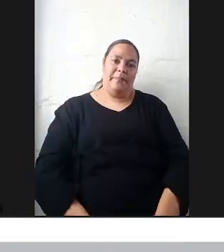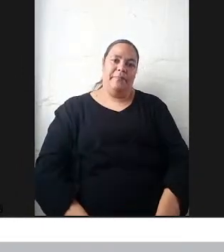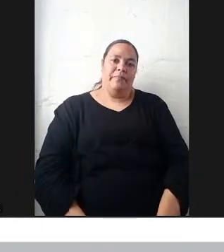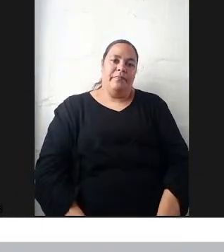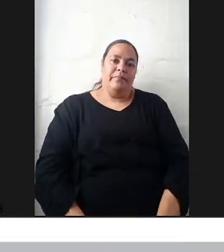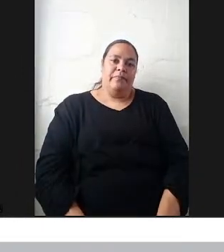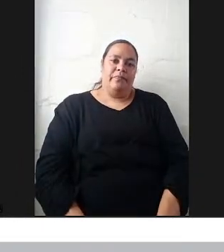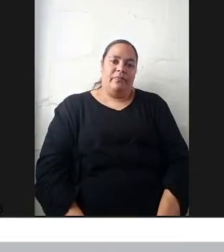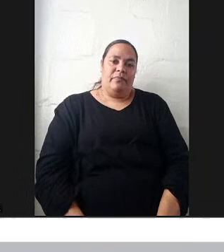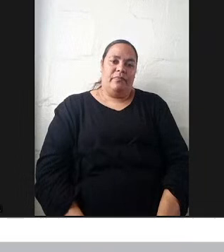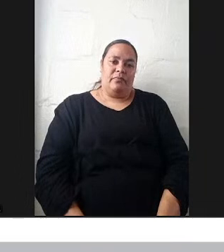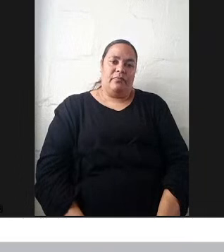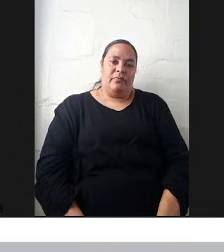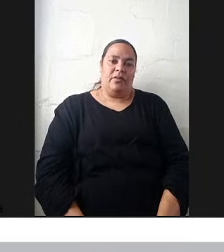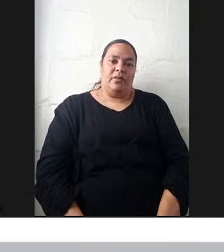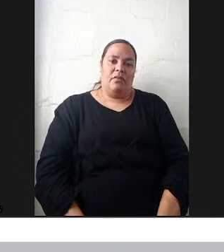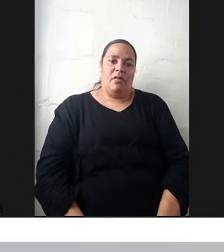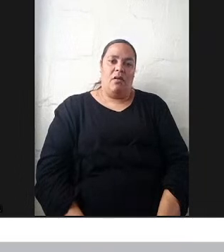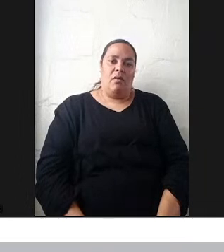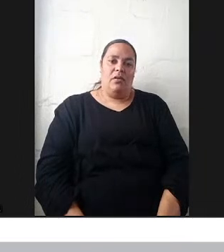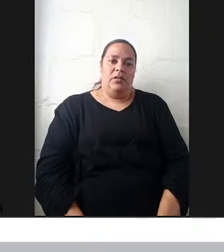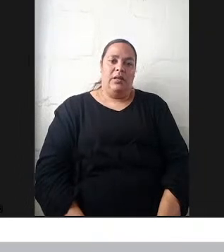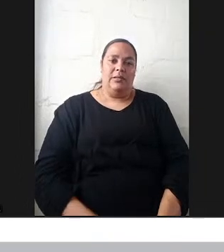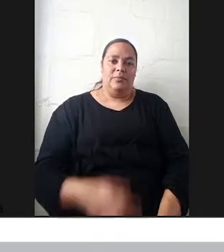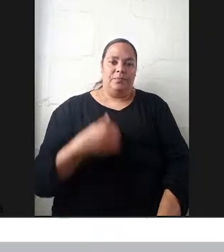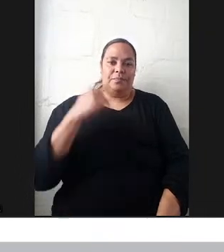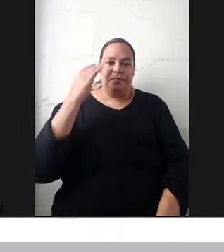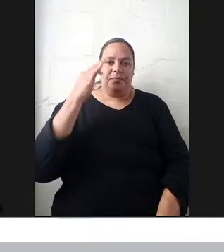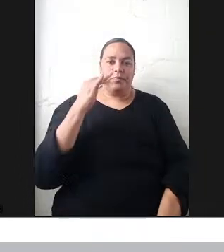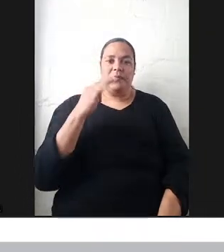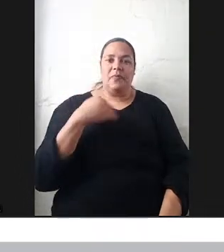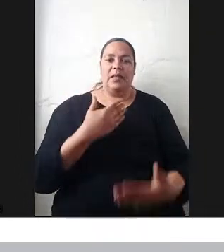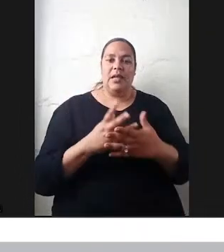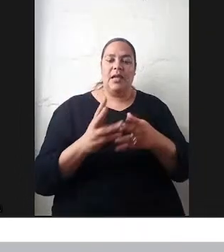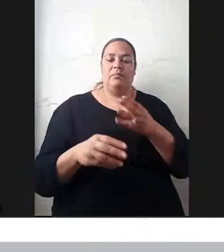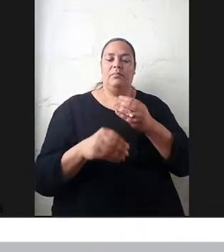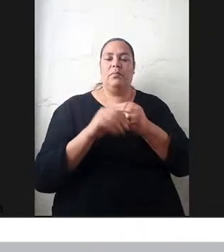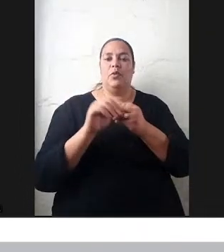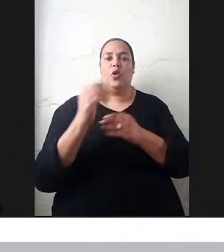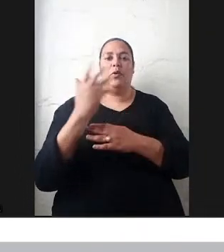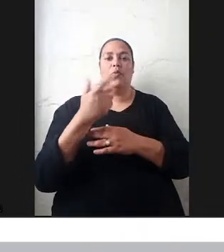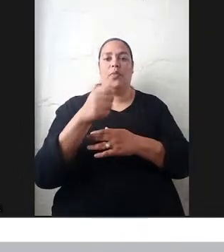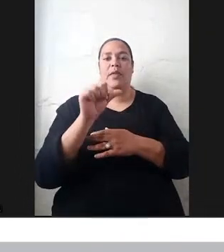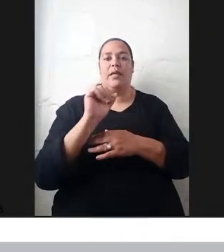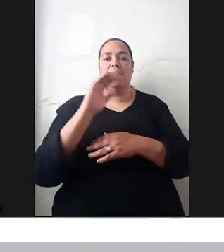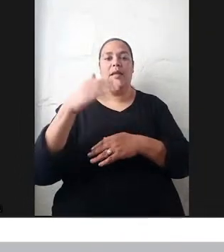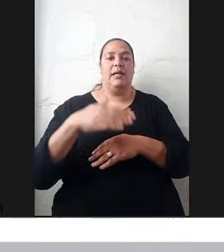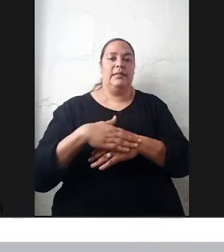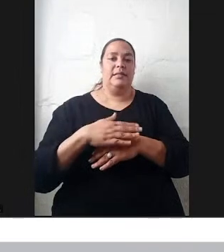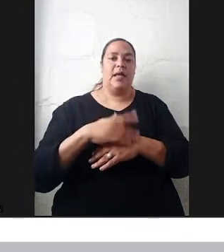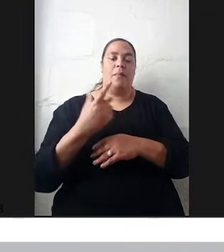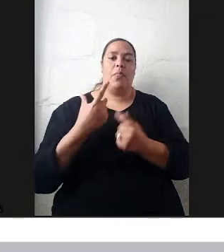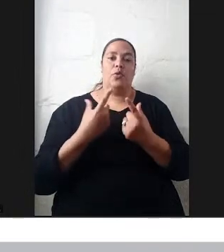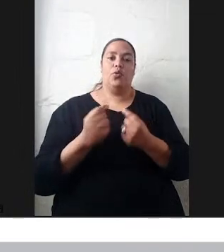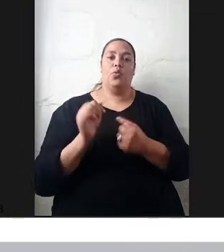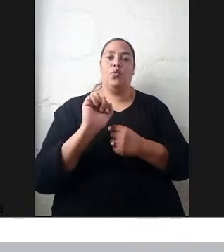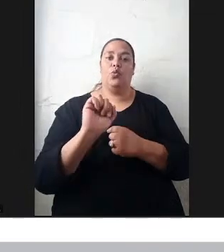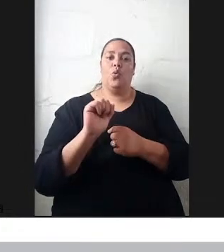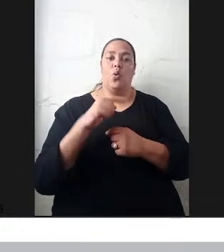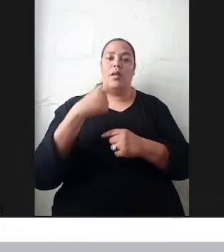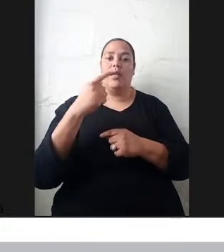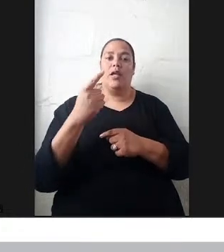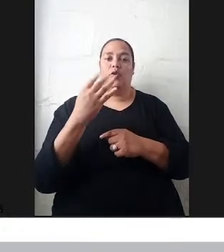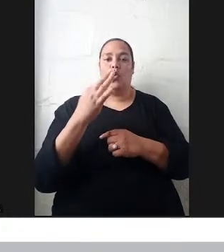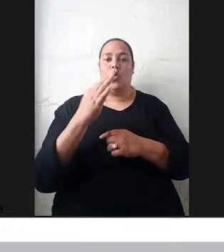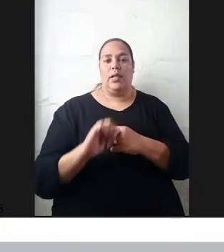thank you. I wonder if we can even tie in that presentation with the next time they deliver the next quarterly, because